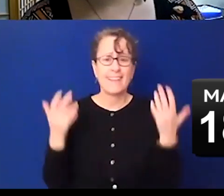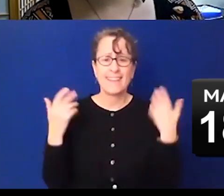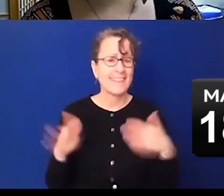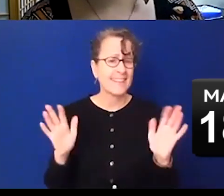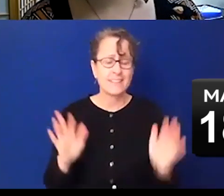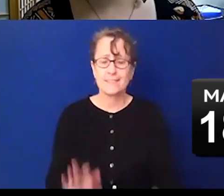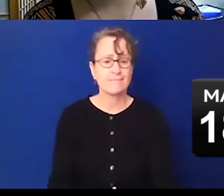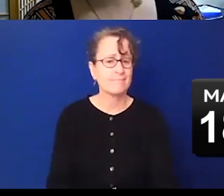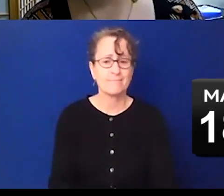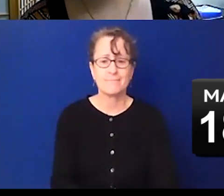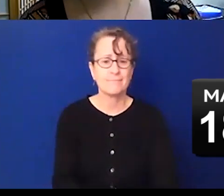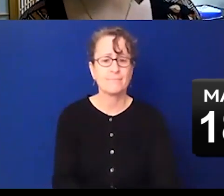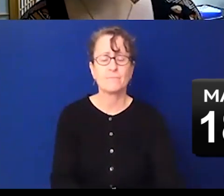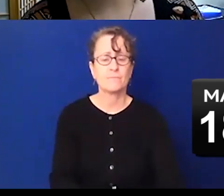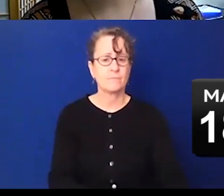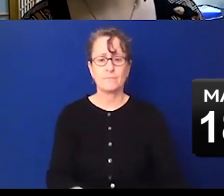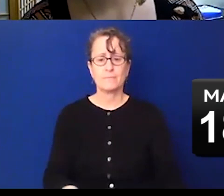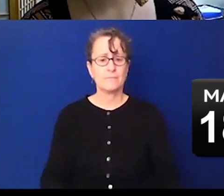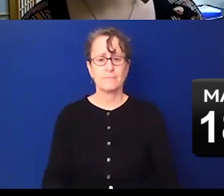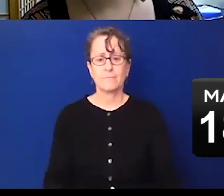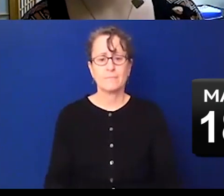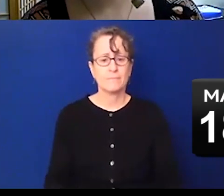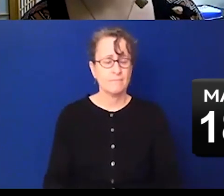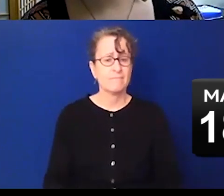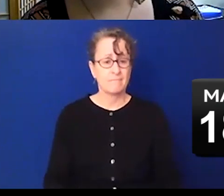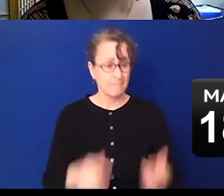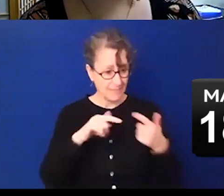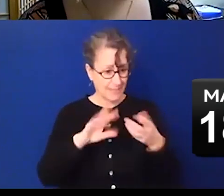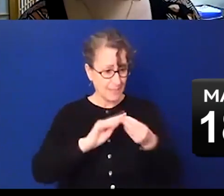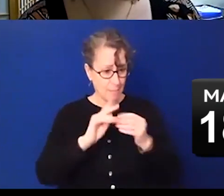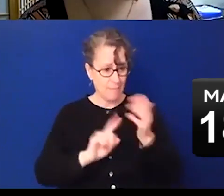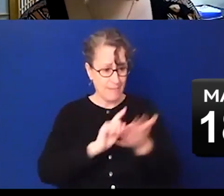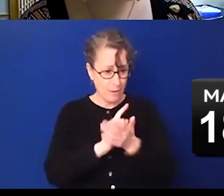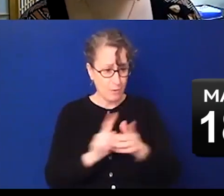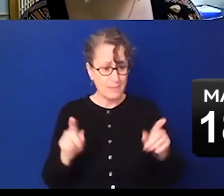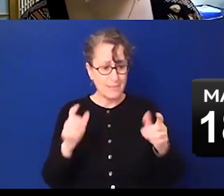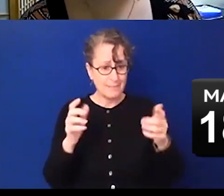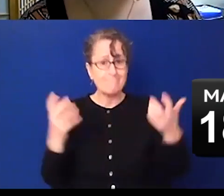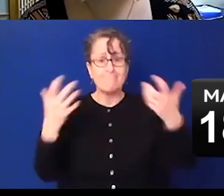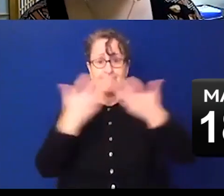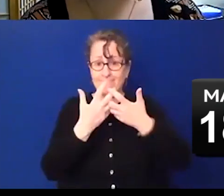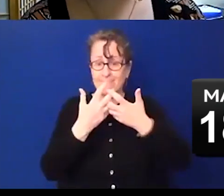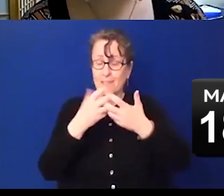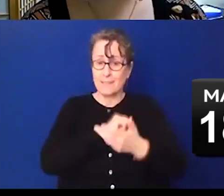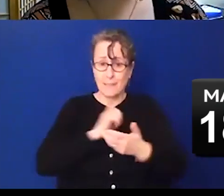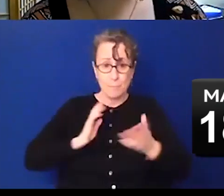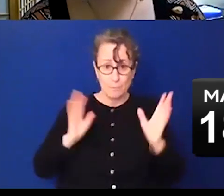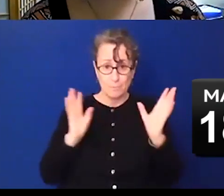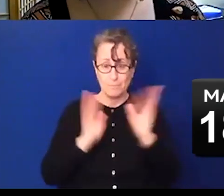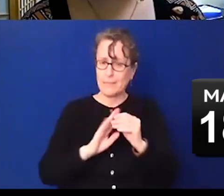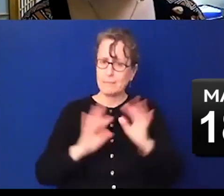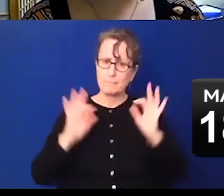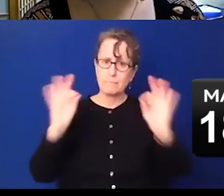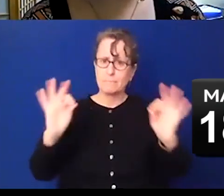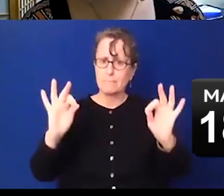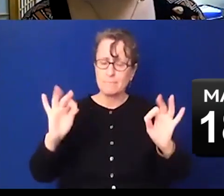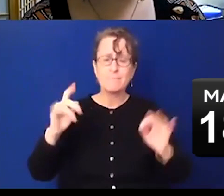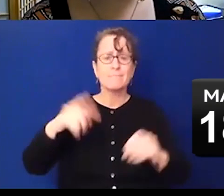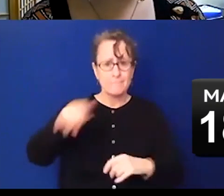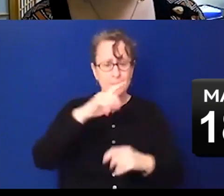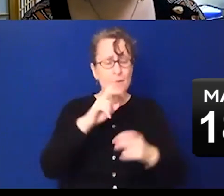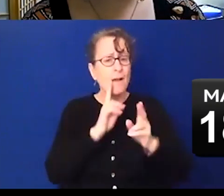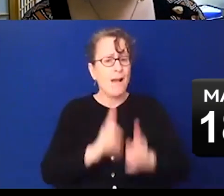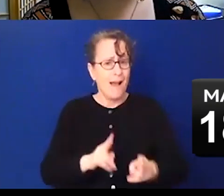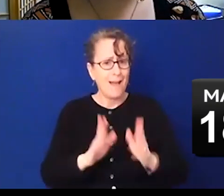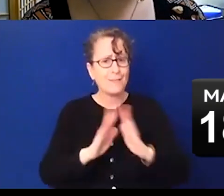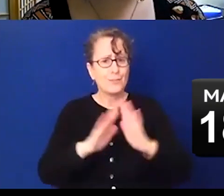up with, you know, the work that we did together, and off it goes, because you are on your honor system accounting for